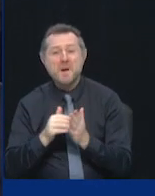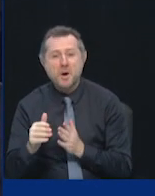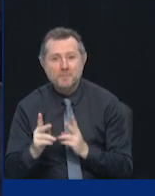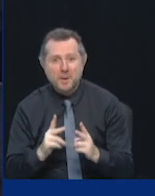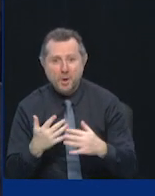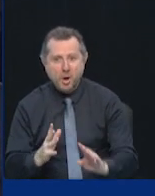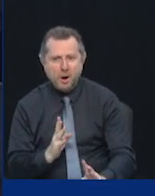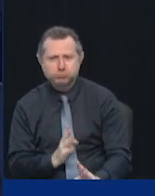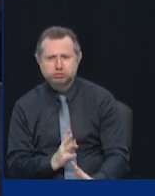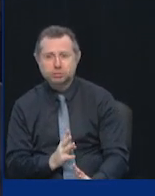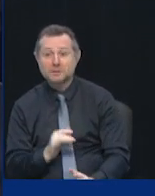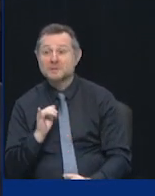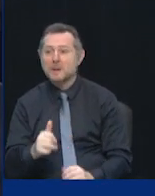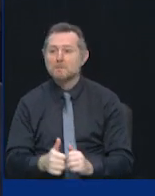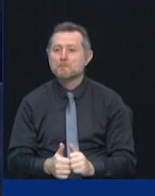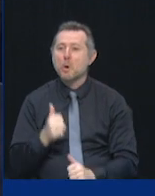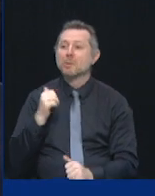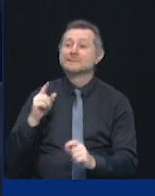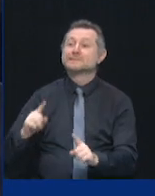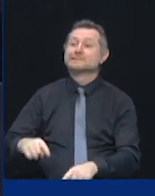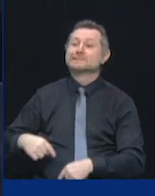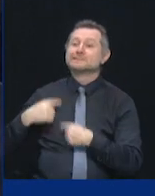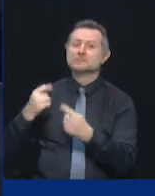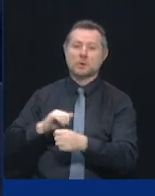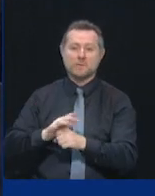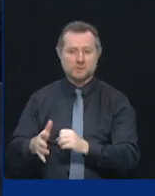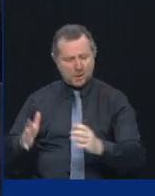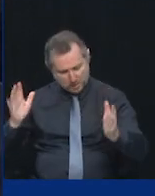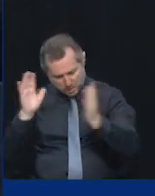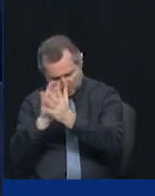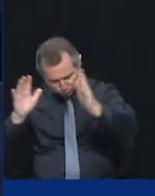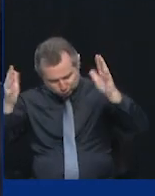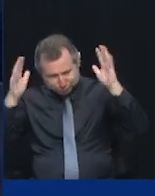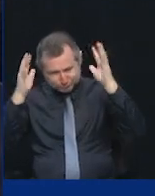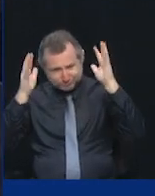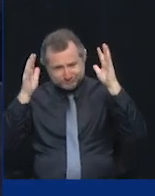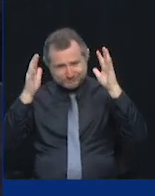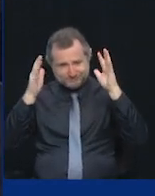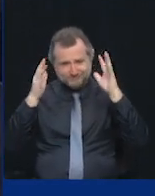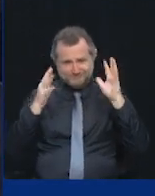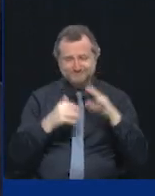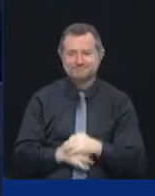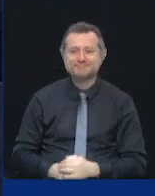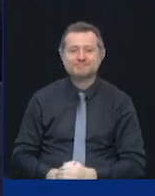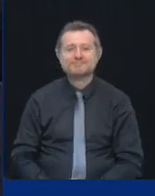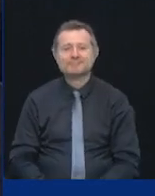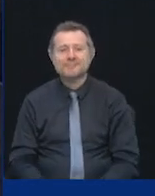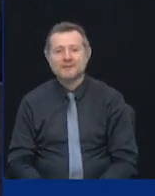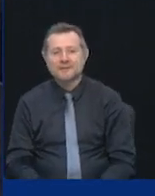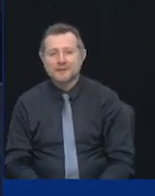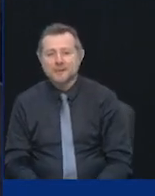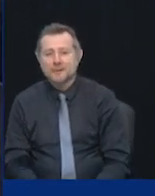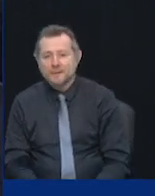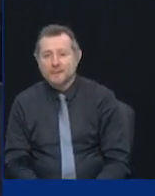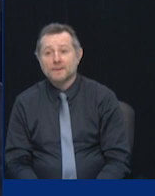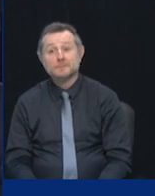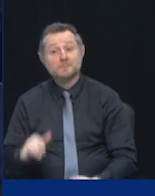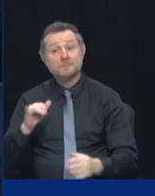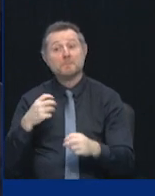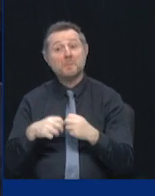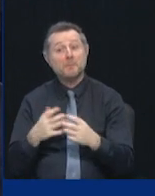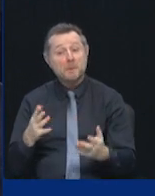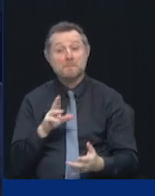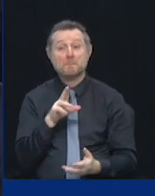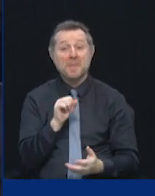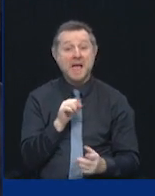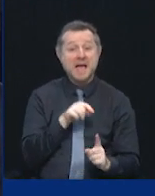day since the pandemic began. Bus ridership hit a pandemic high on